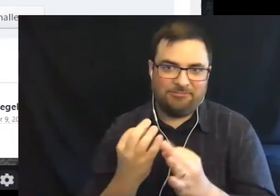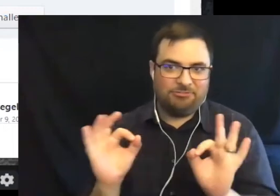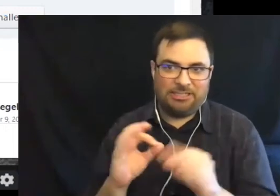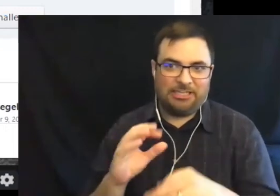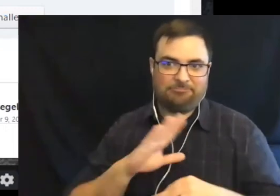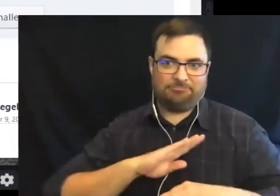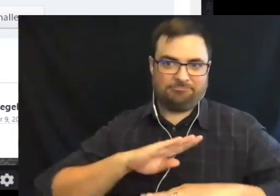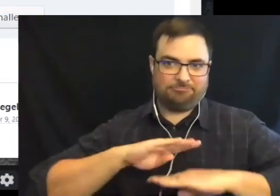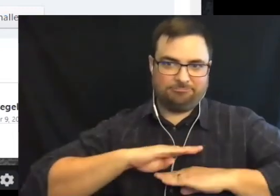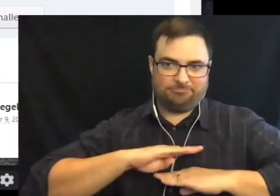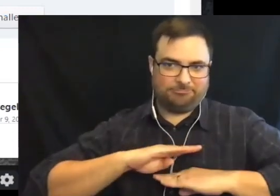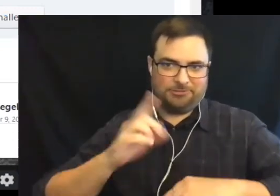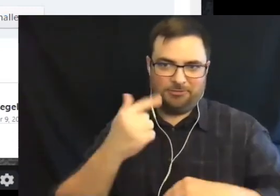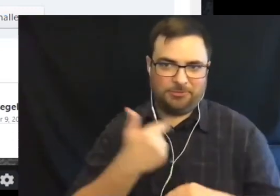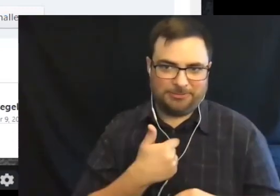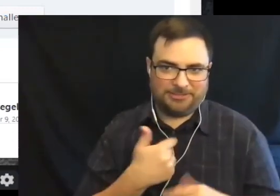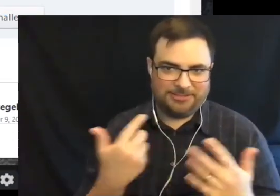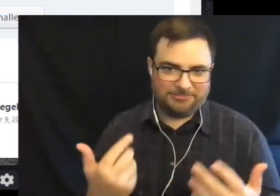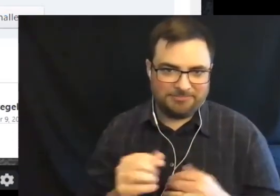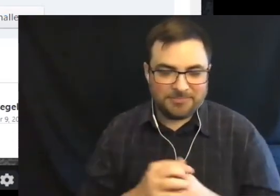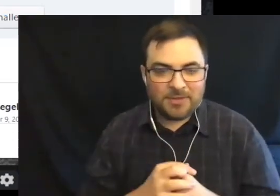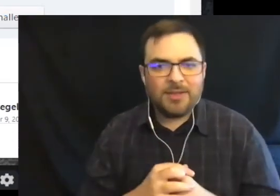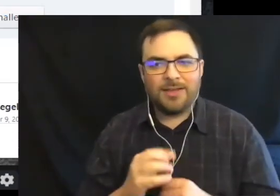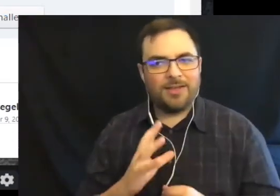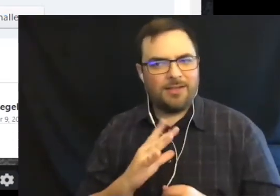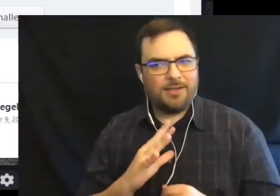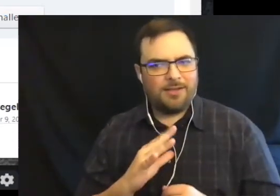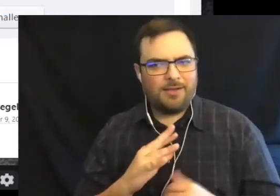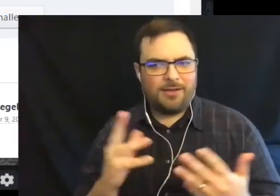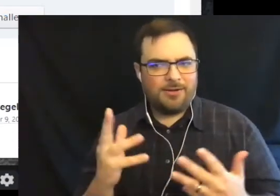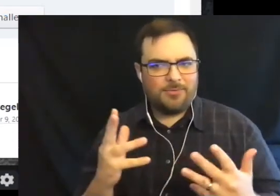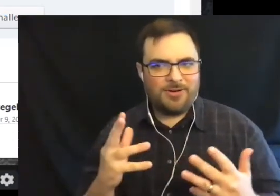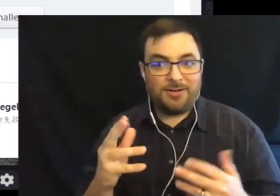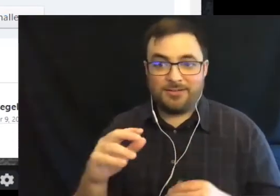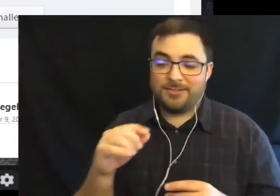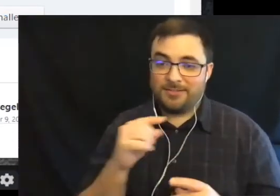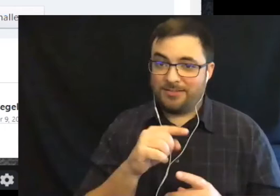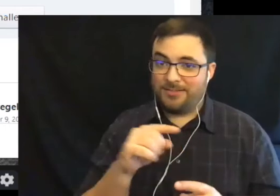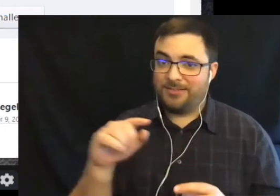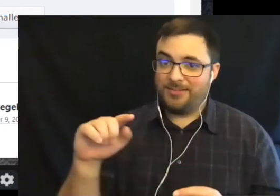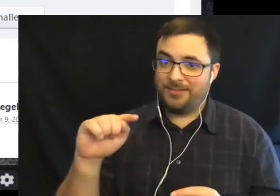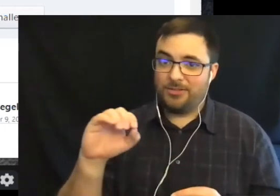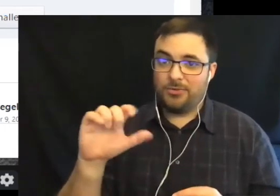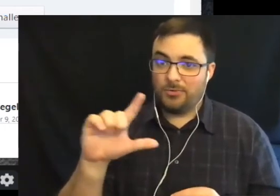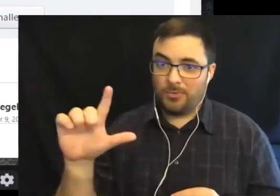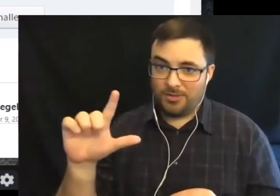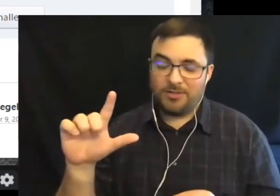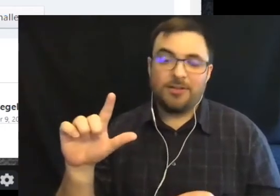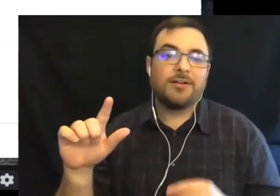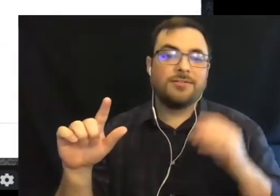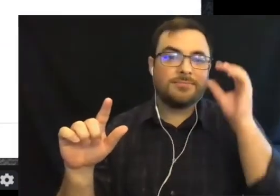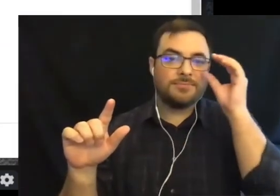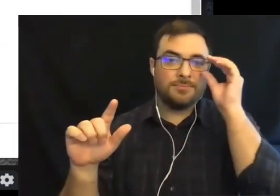works fine for me. And what this is a pretty cool tool, because what it does is it has all of